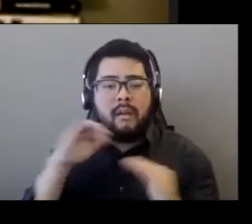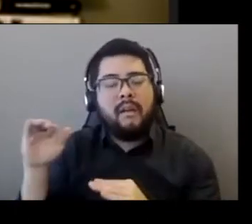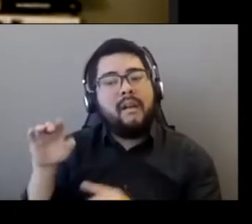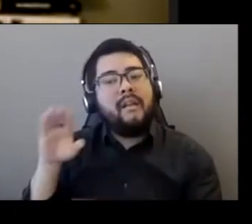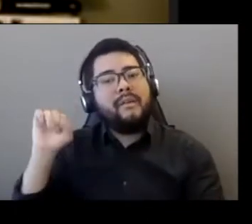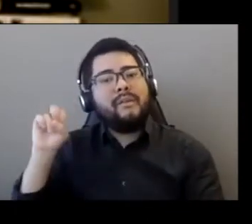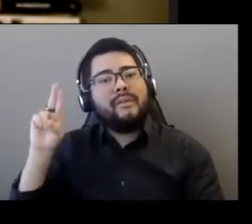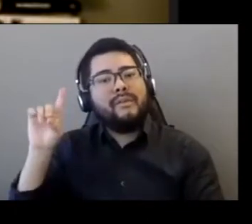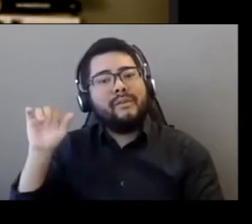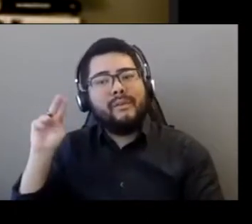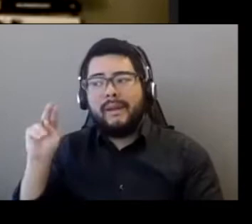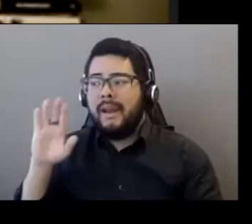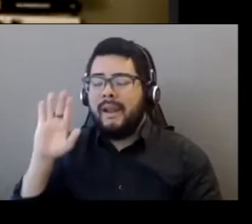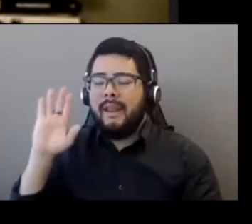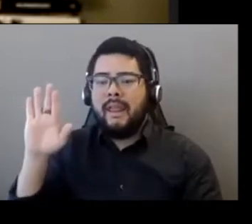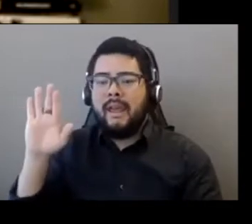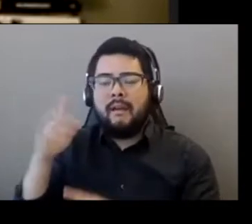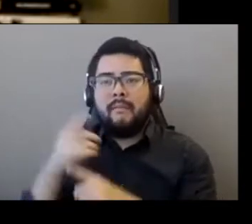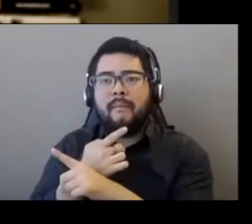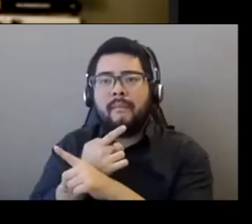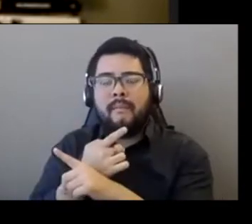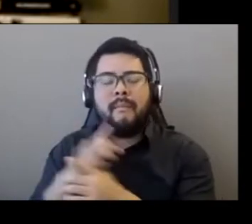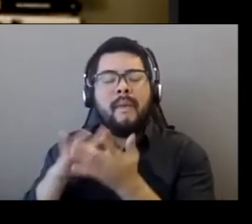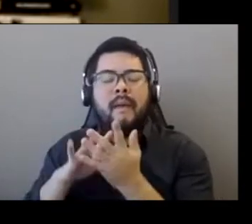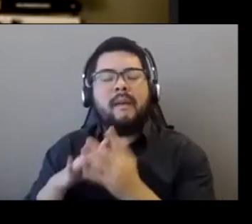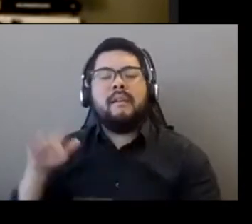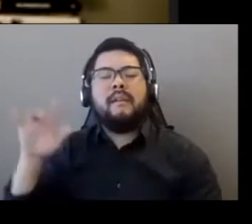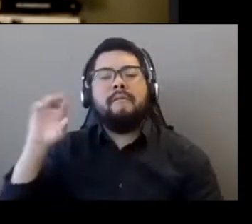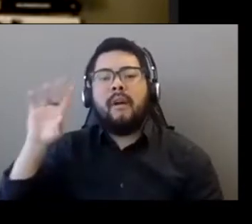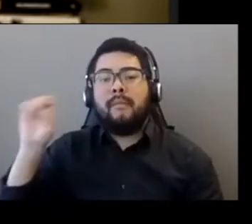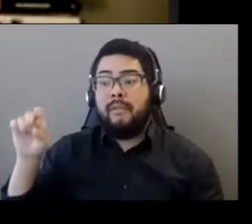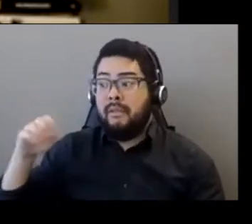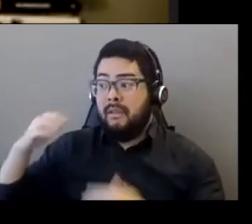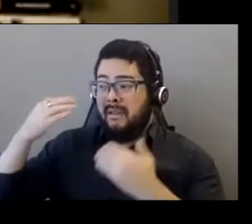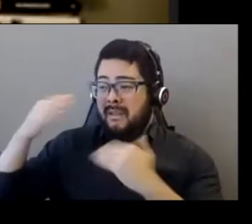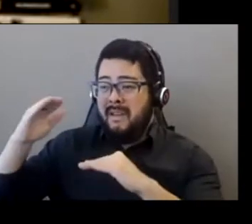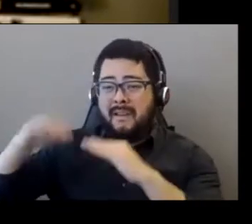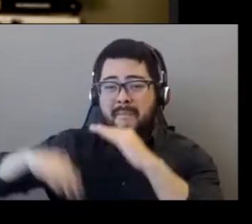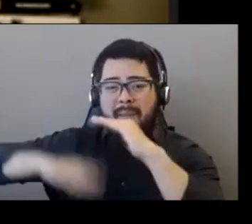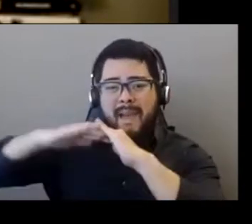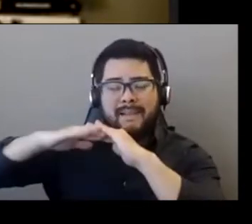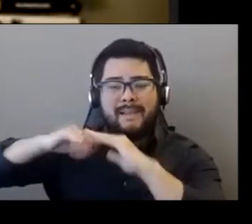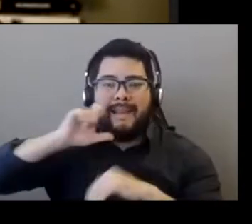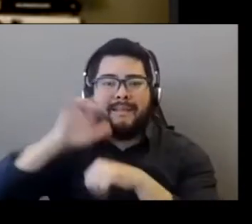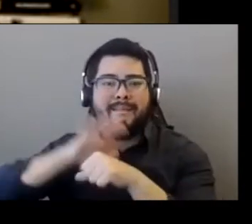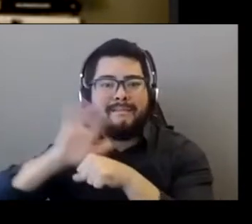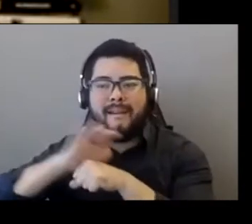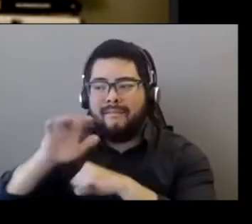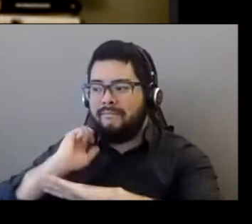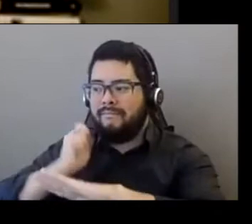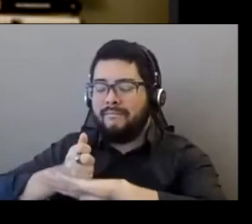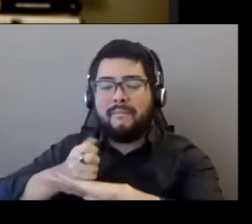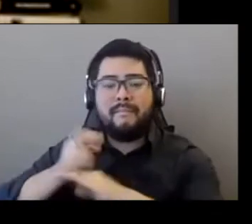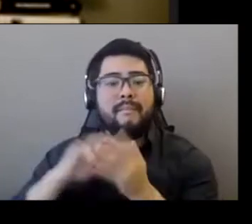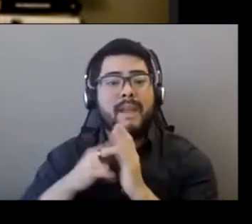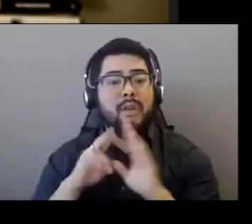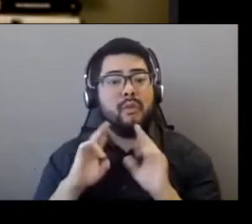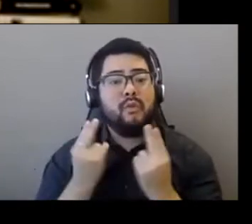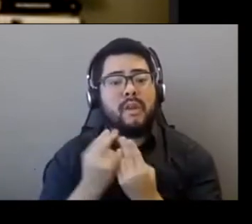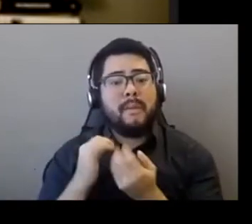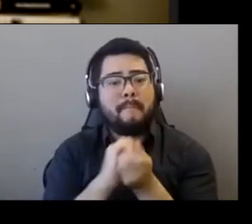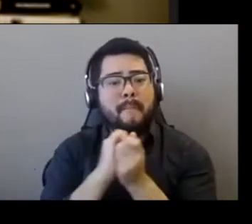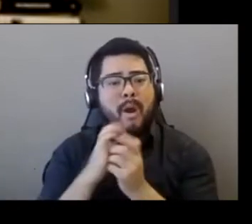proper pharmaceutical capacity. So now we are looking with our union partners at very carefully at